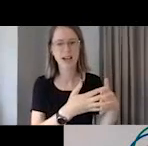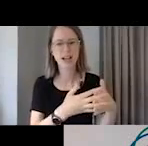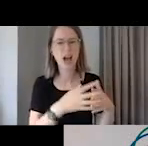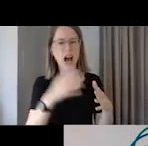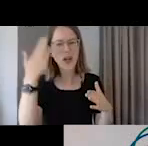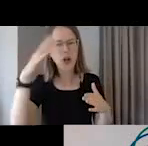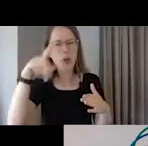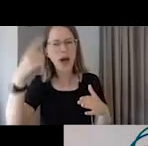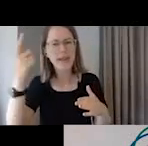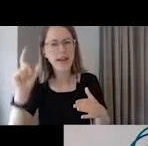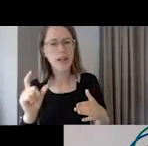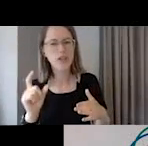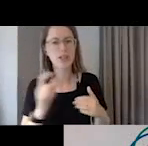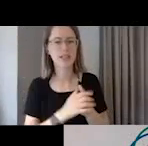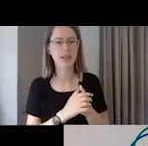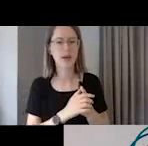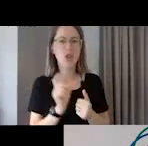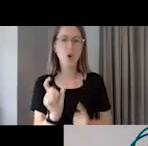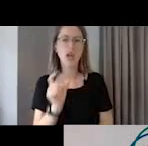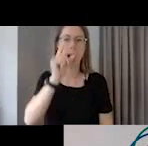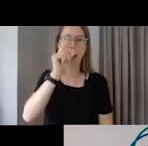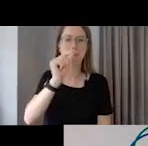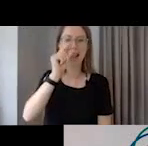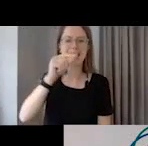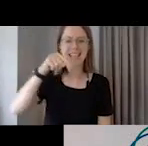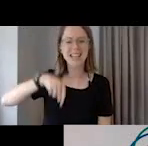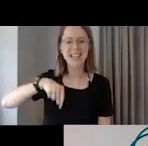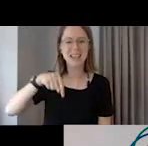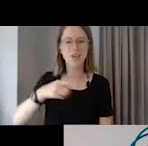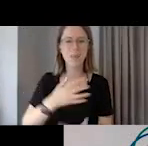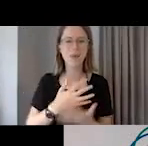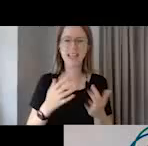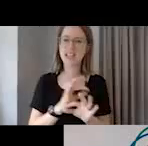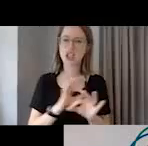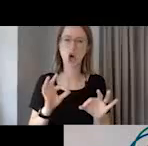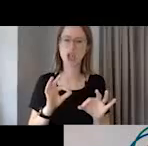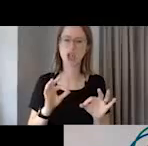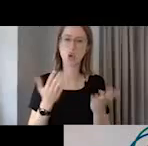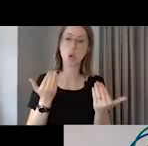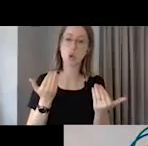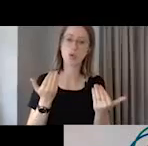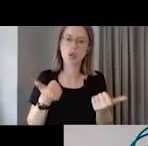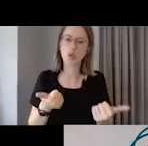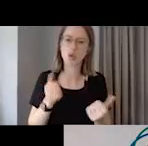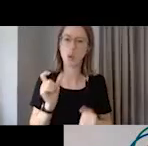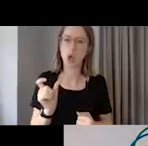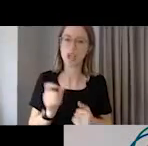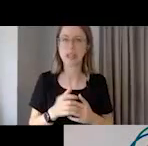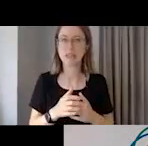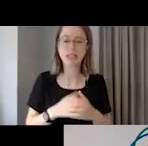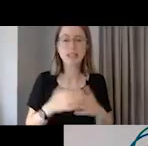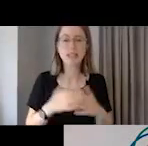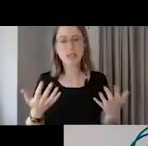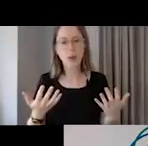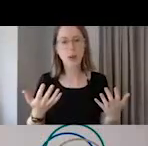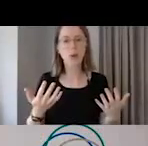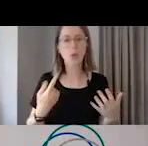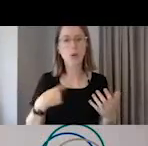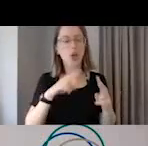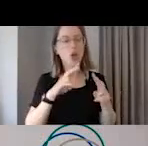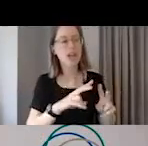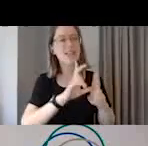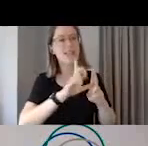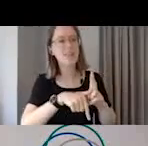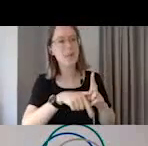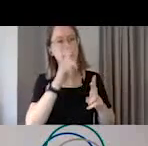countries, but the word ability here for many is not an N word. So I think what we're looking at is disability and people